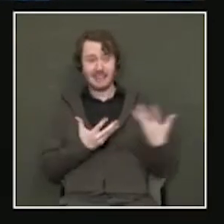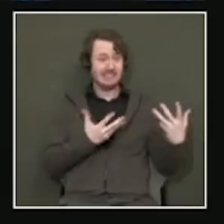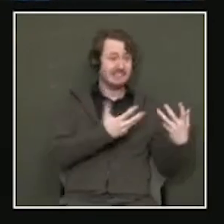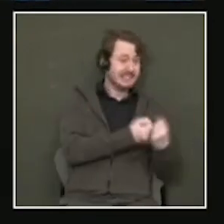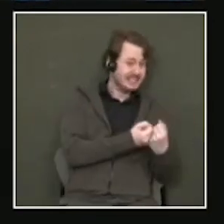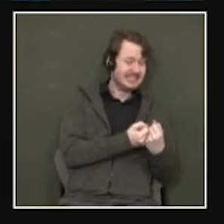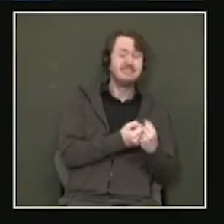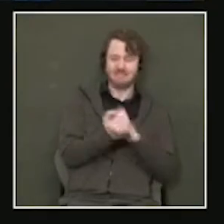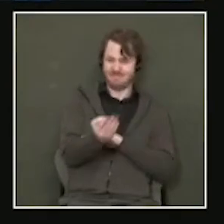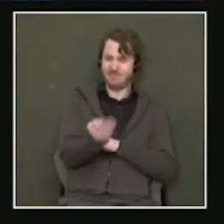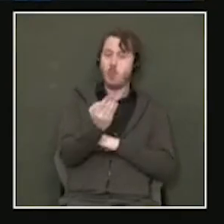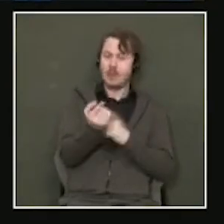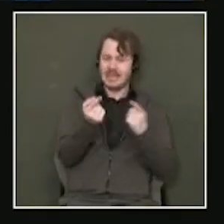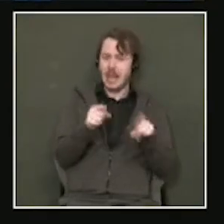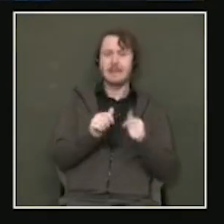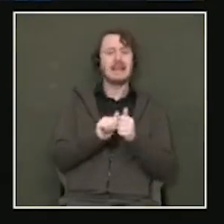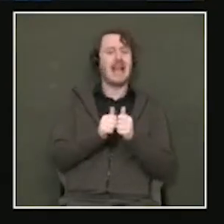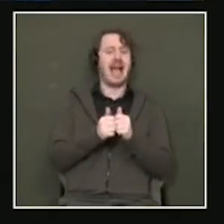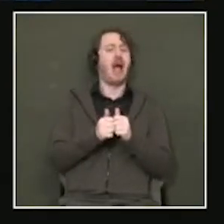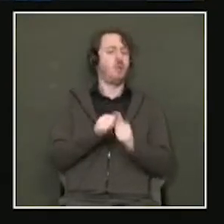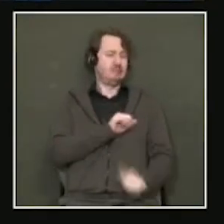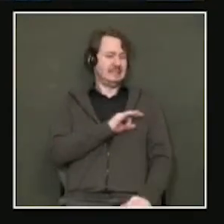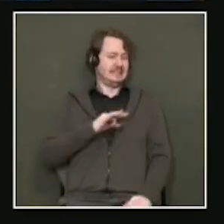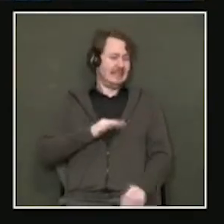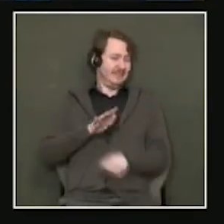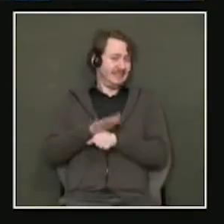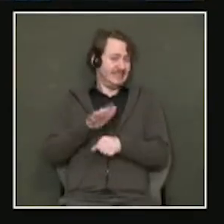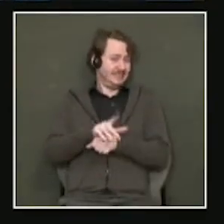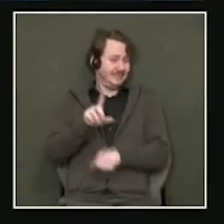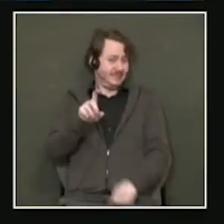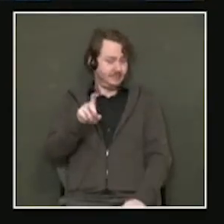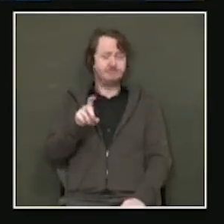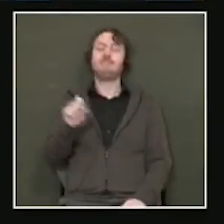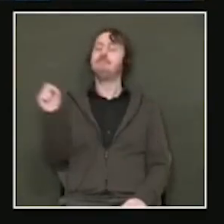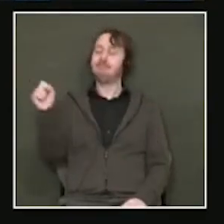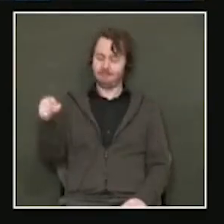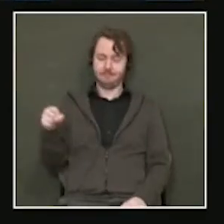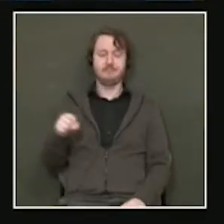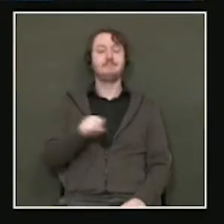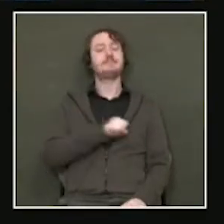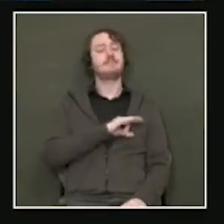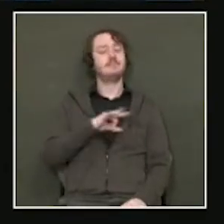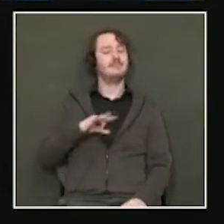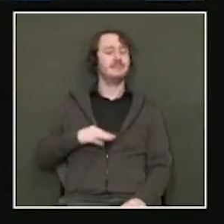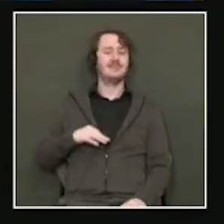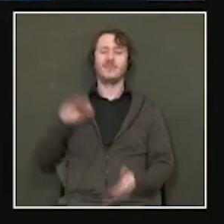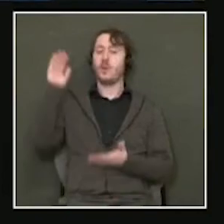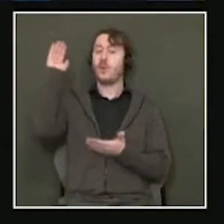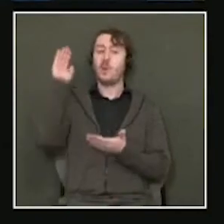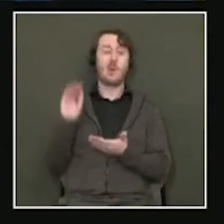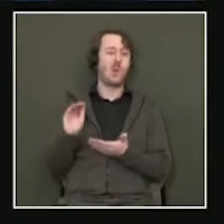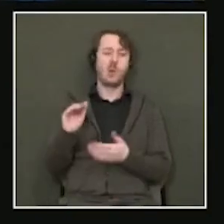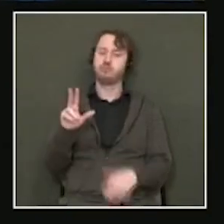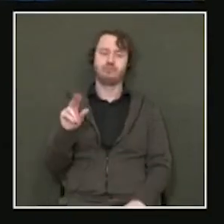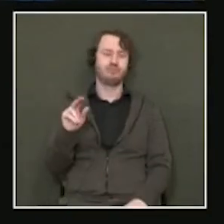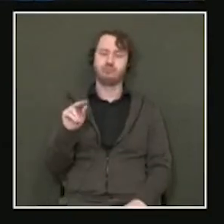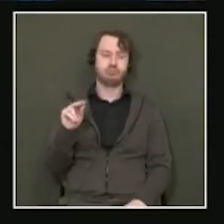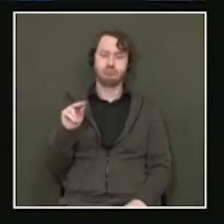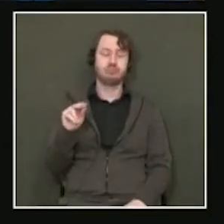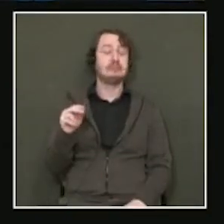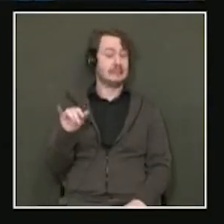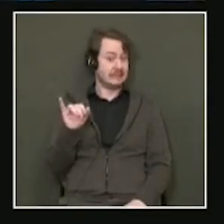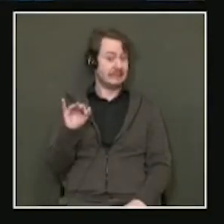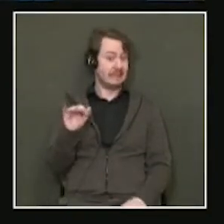few this morning, just kind of how you're staffed for that. Yeah, our staffing does not decrease for sure. If anything,